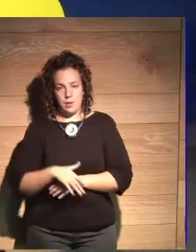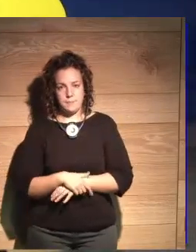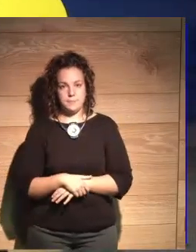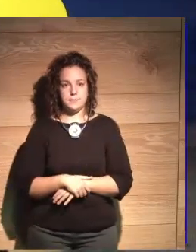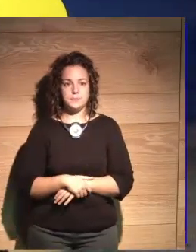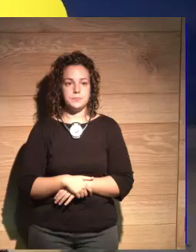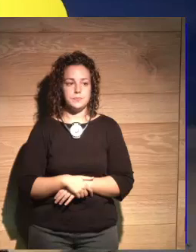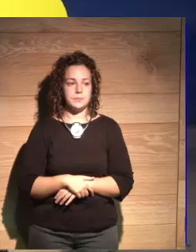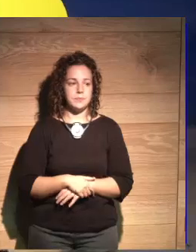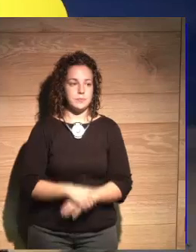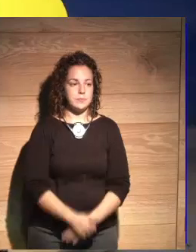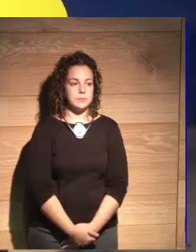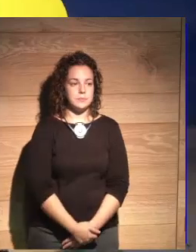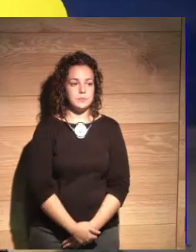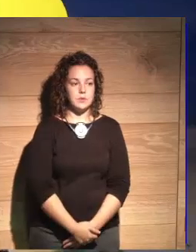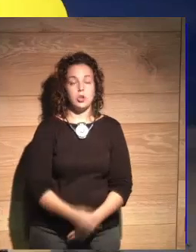I have two questions to start.